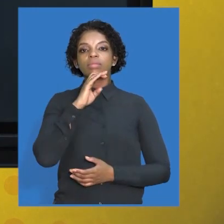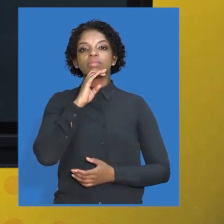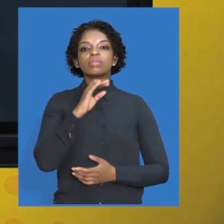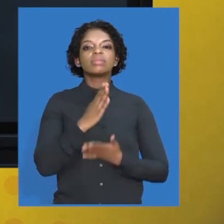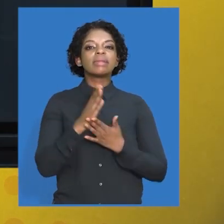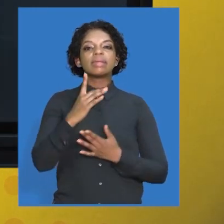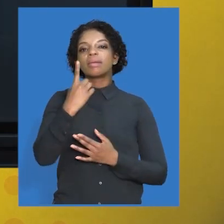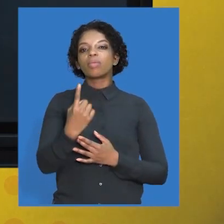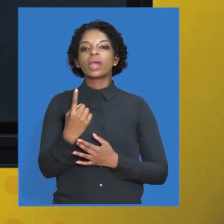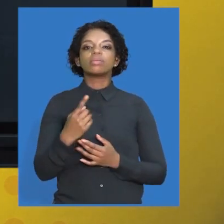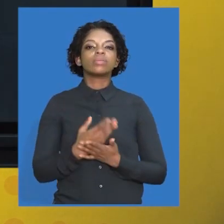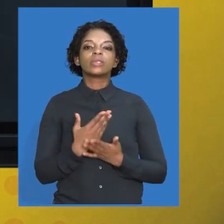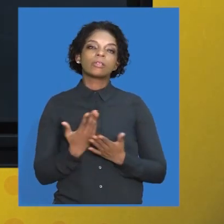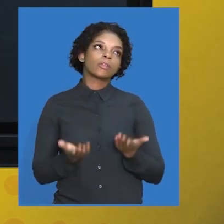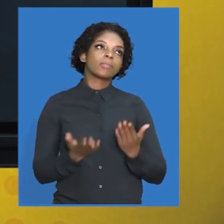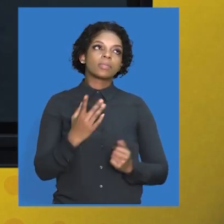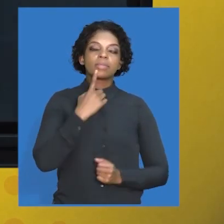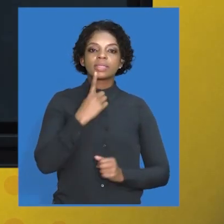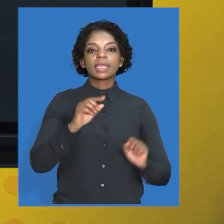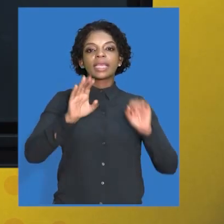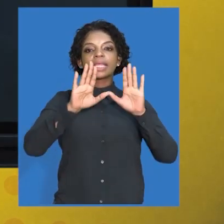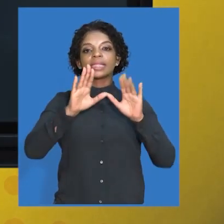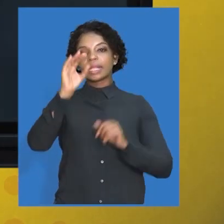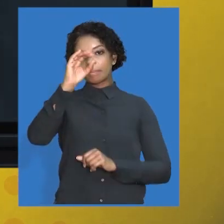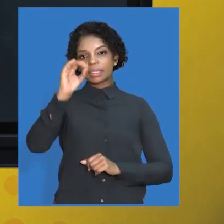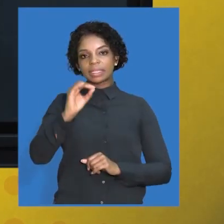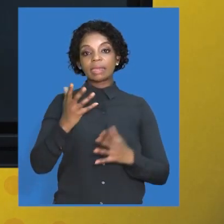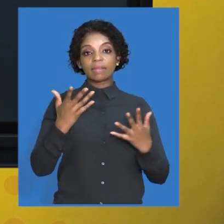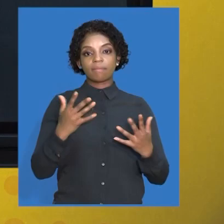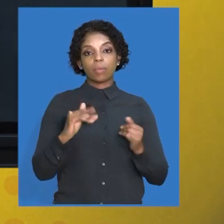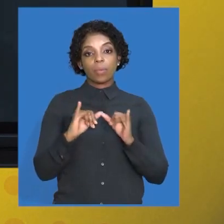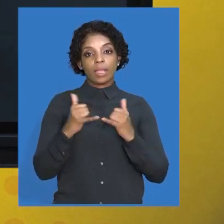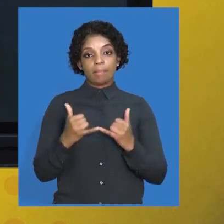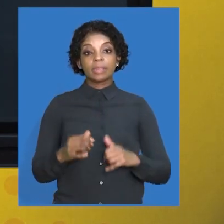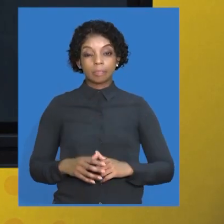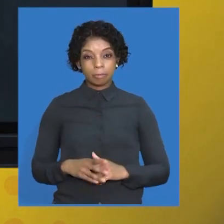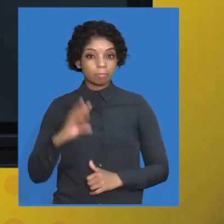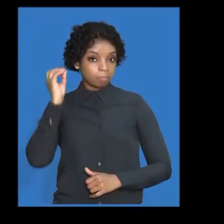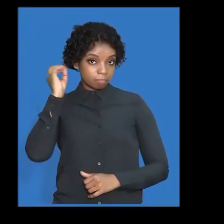someone who might own 10% of the company. Right, so just bear that in mind.